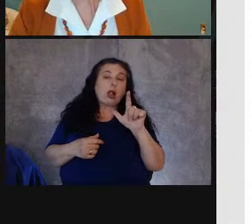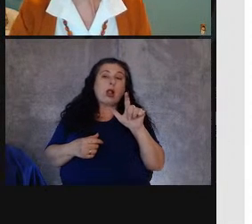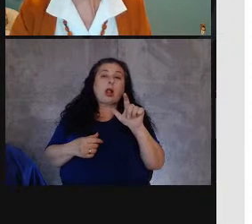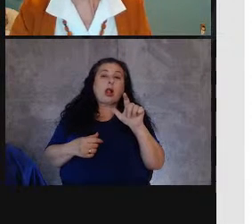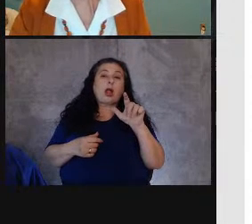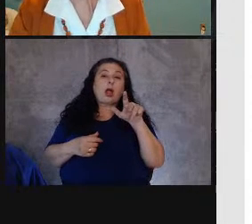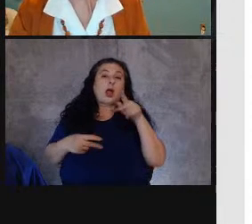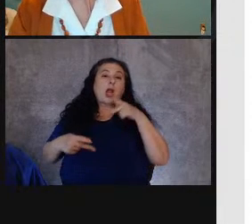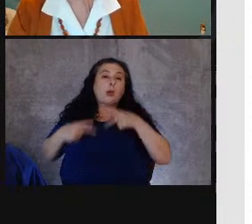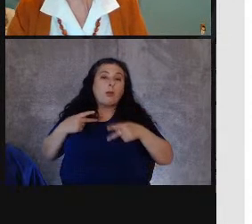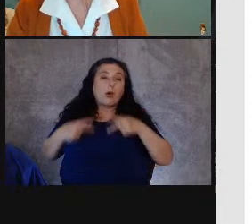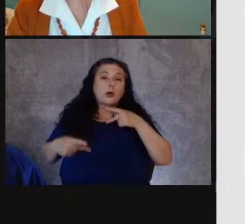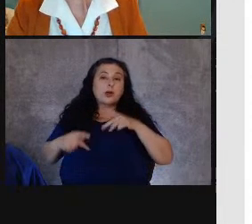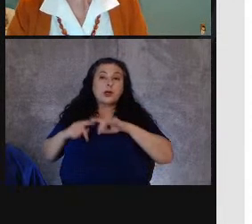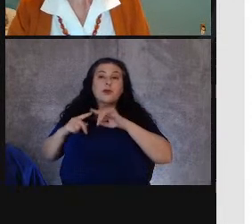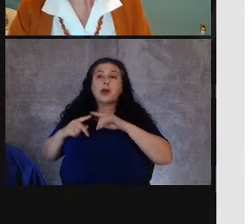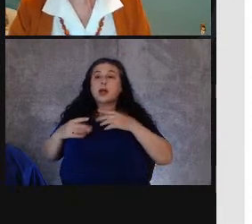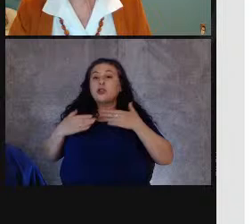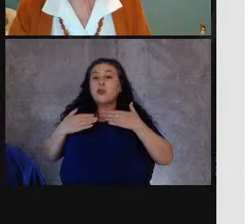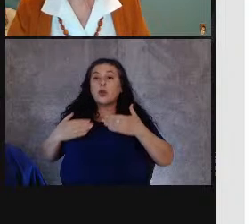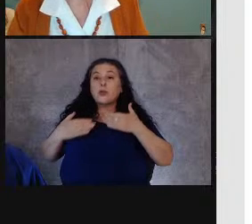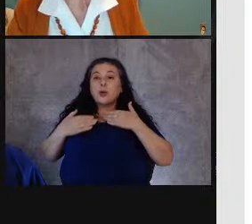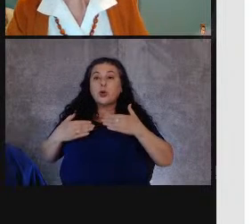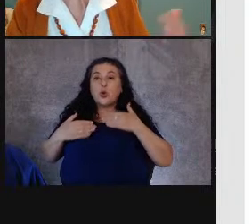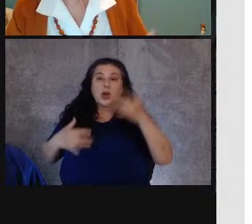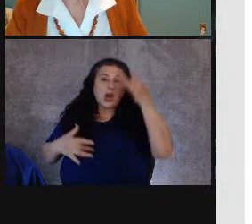other kinds of respiratory ailments.